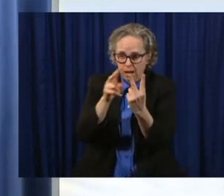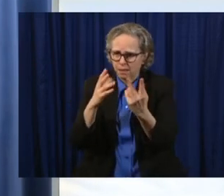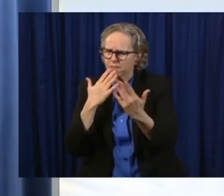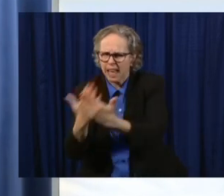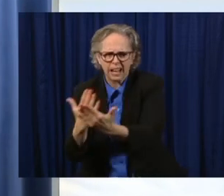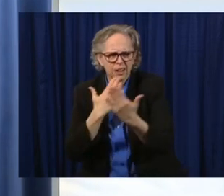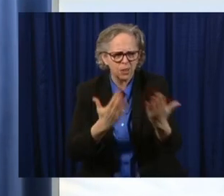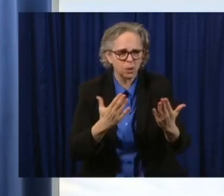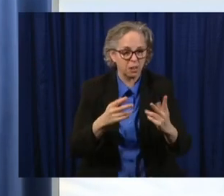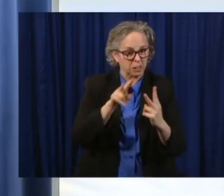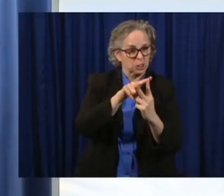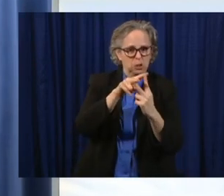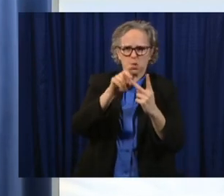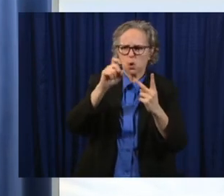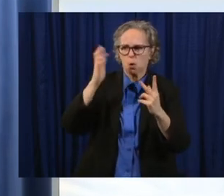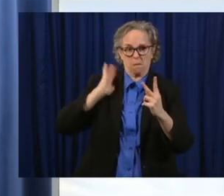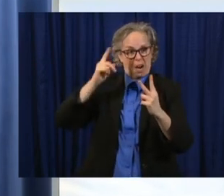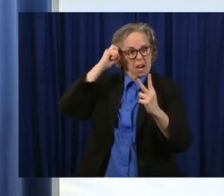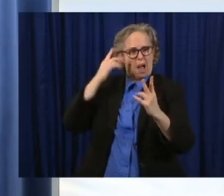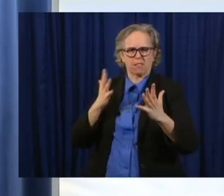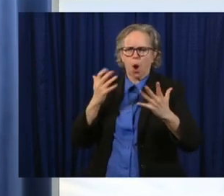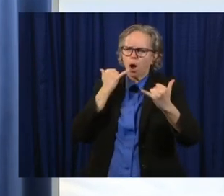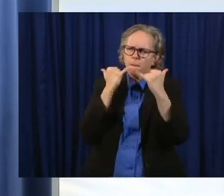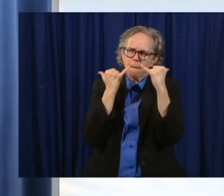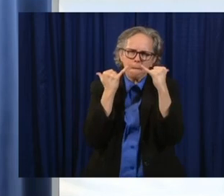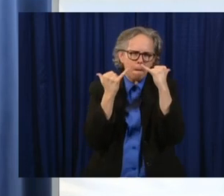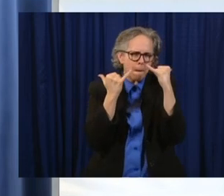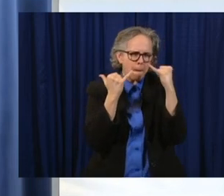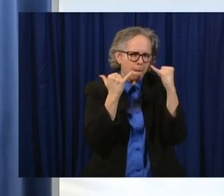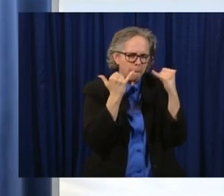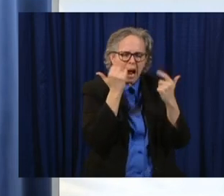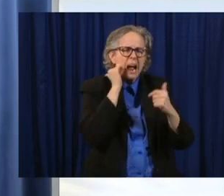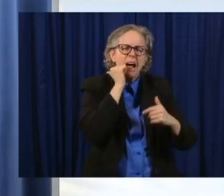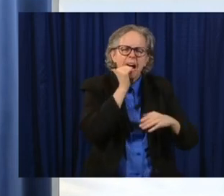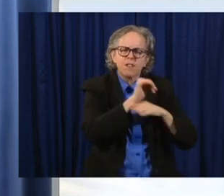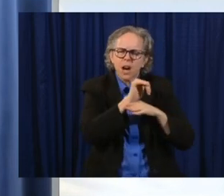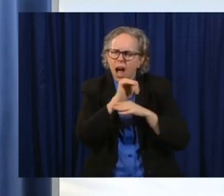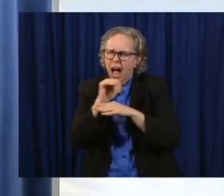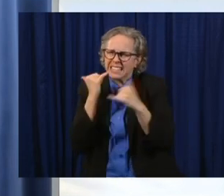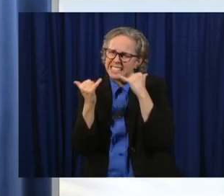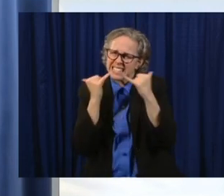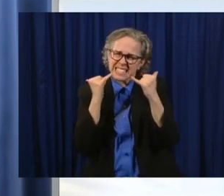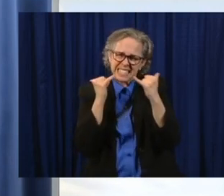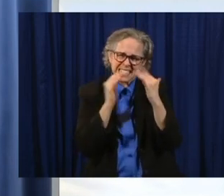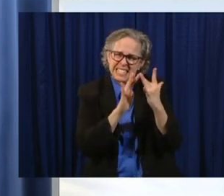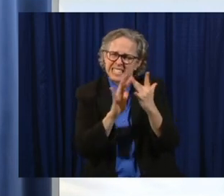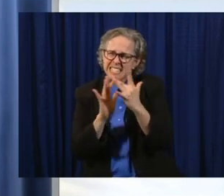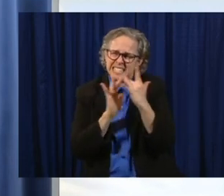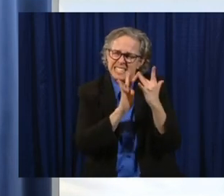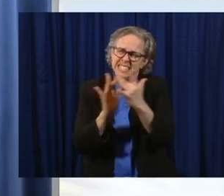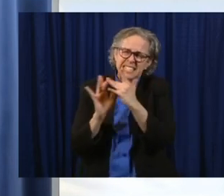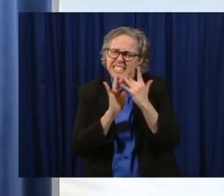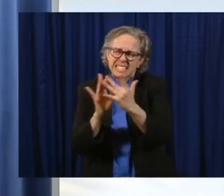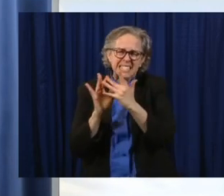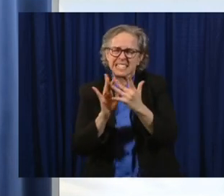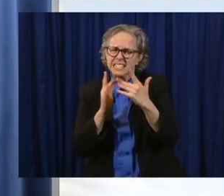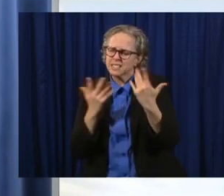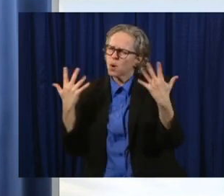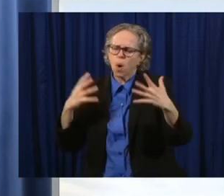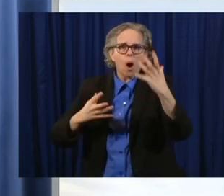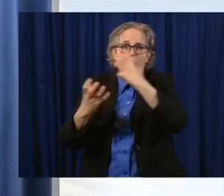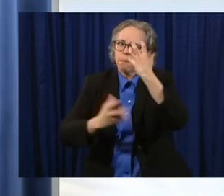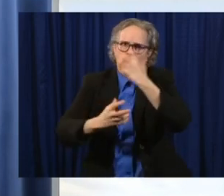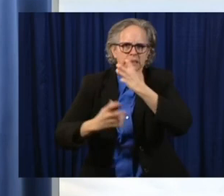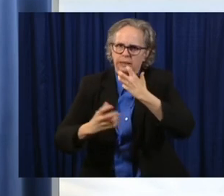on calls very, very late at night for several nights this week, and really did an amazing job.